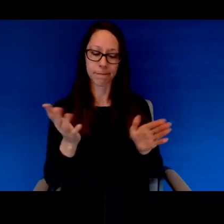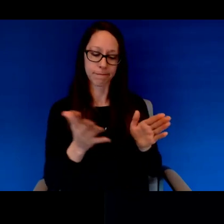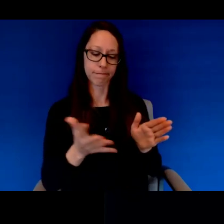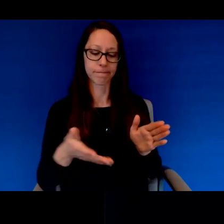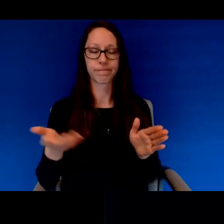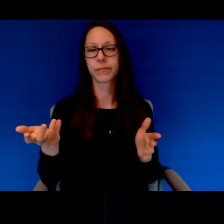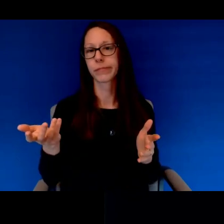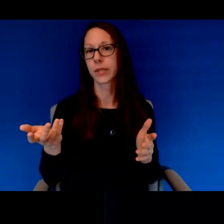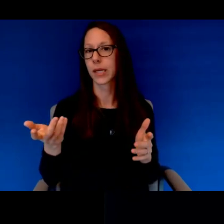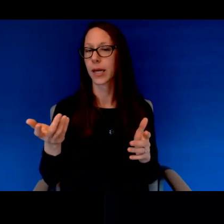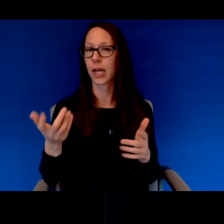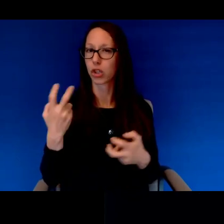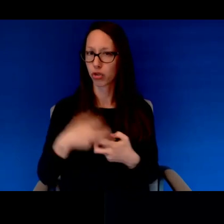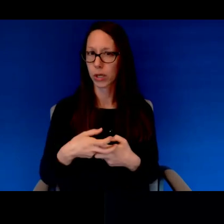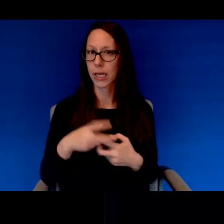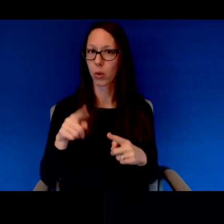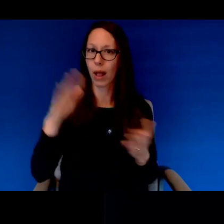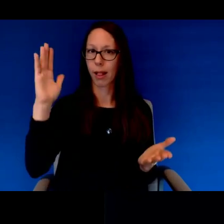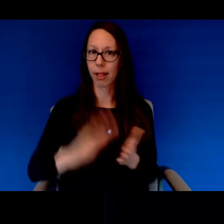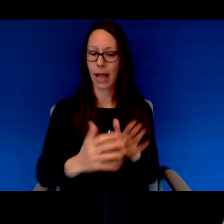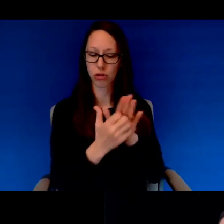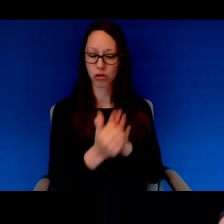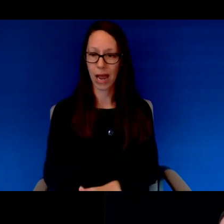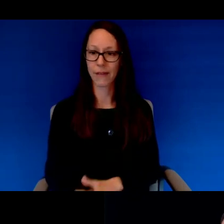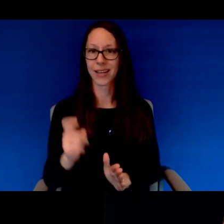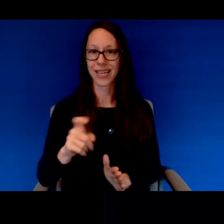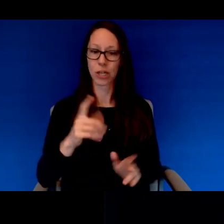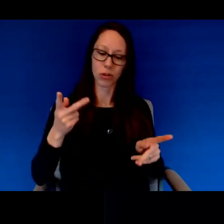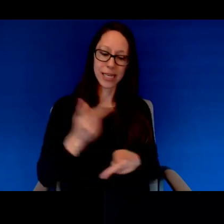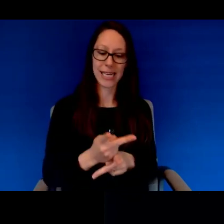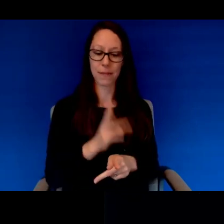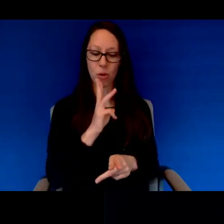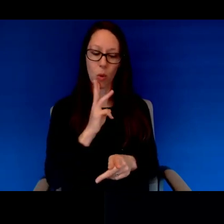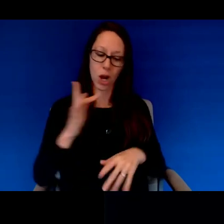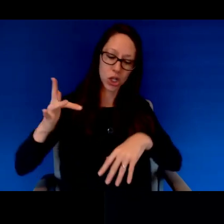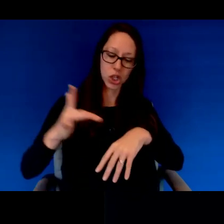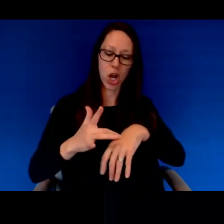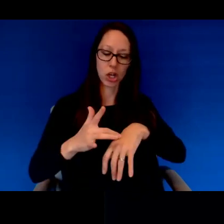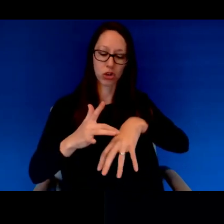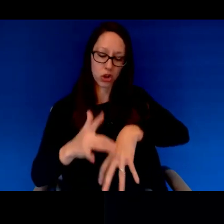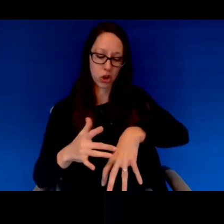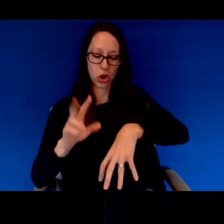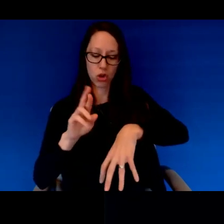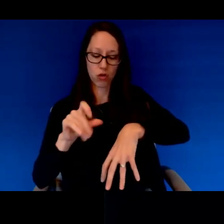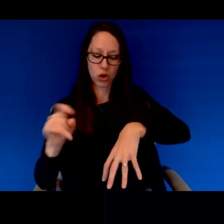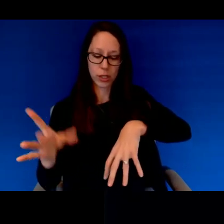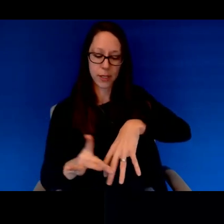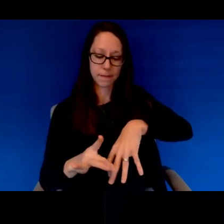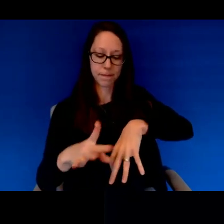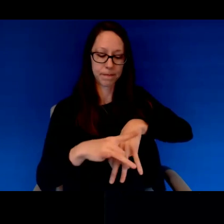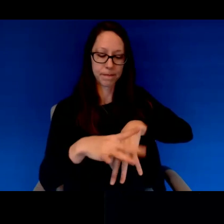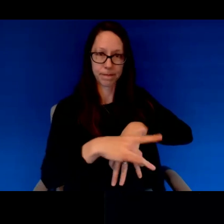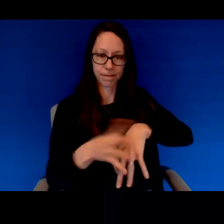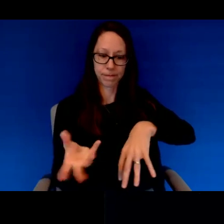It does get tricky when you have the reduced gravity, because you have to make sure it stays in one place and goes to the roots and is contained. And so a lot of the times